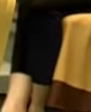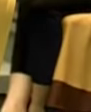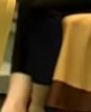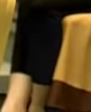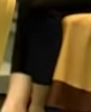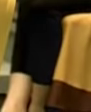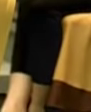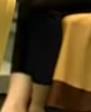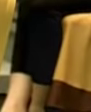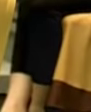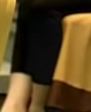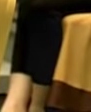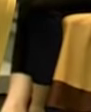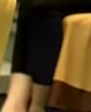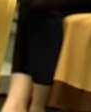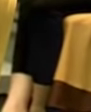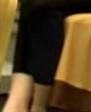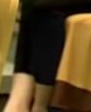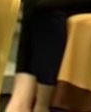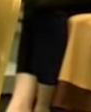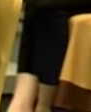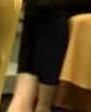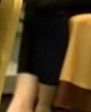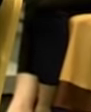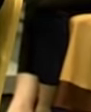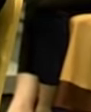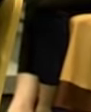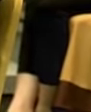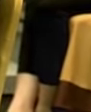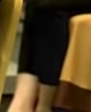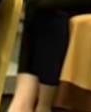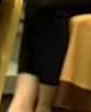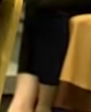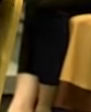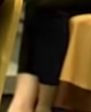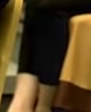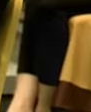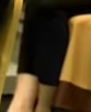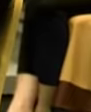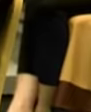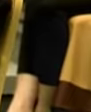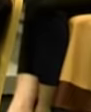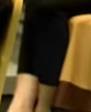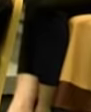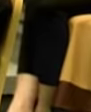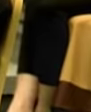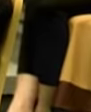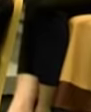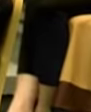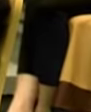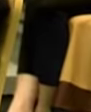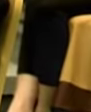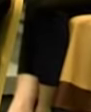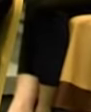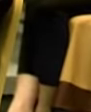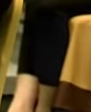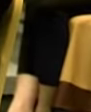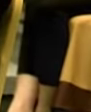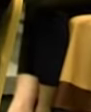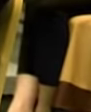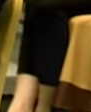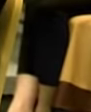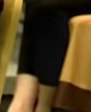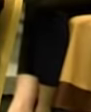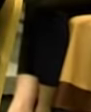time to time to, in addition, since the announcement of the emergency decree. And